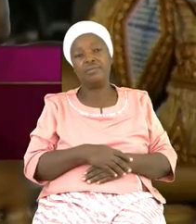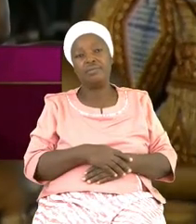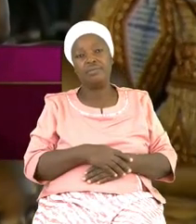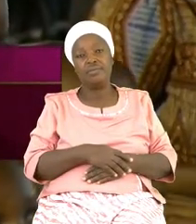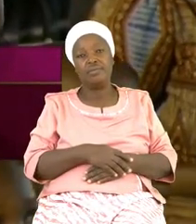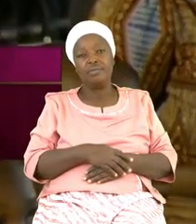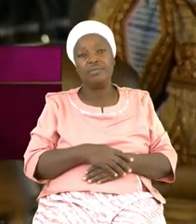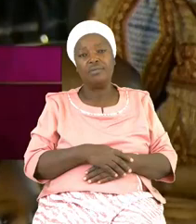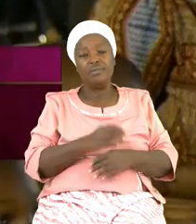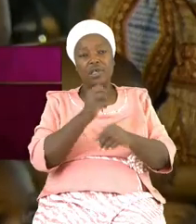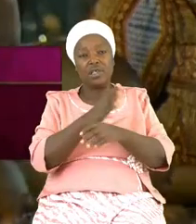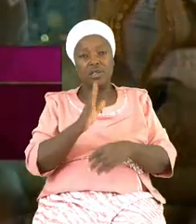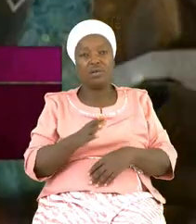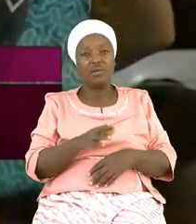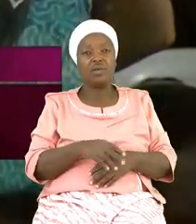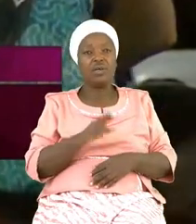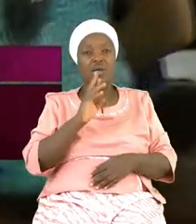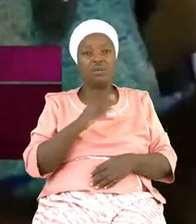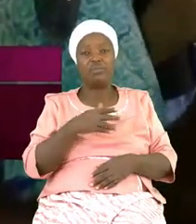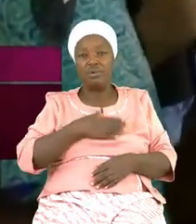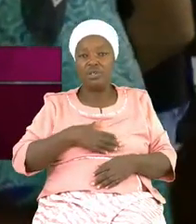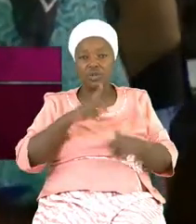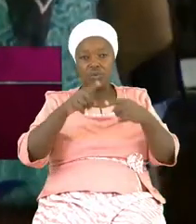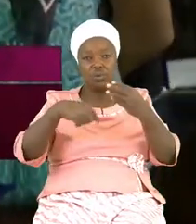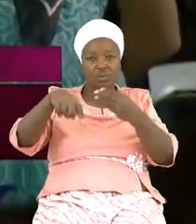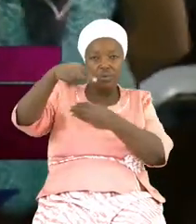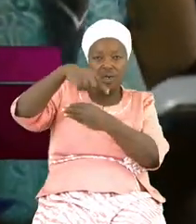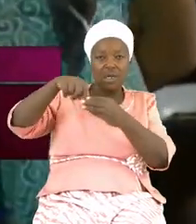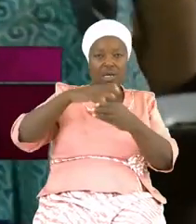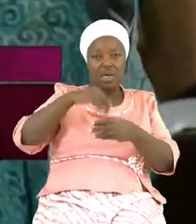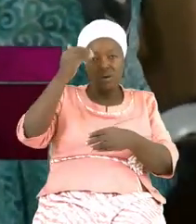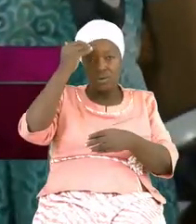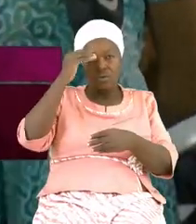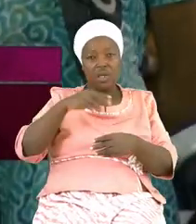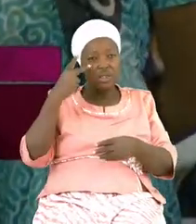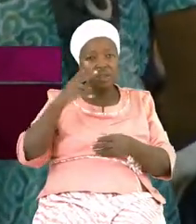Counselors, identify those who may not be able to write and help them to write.